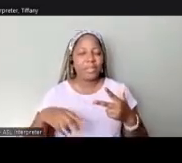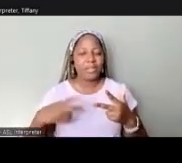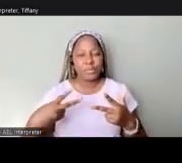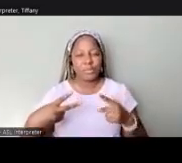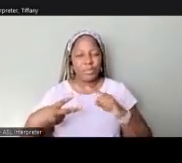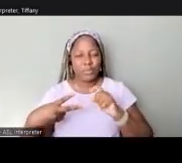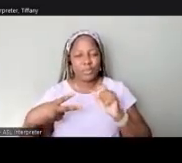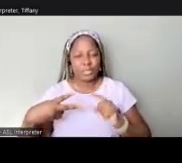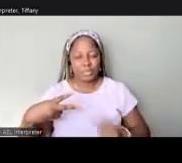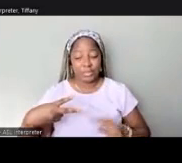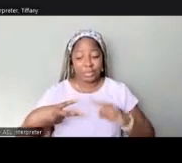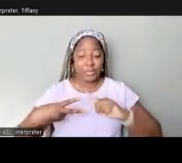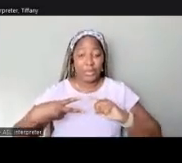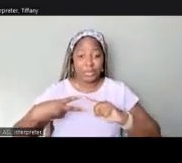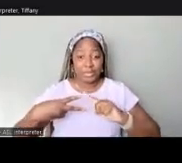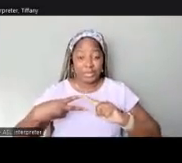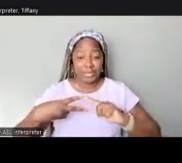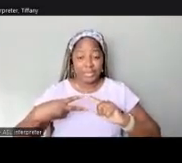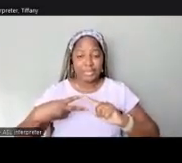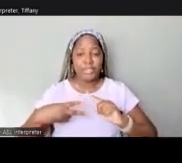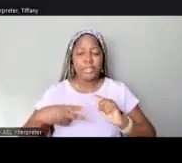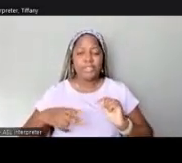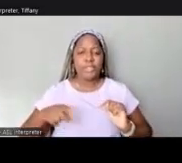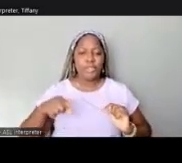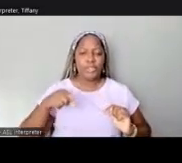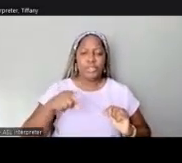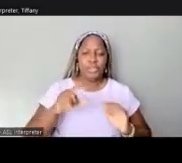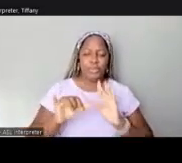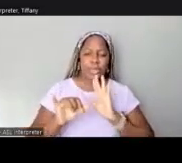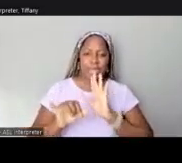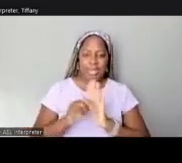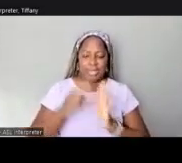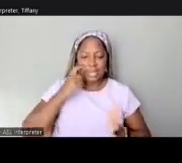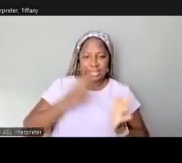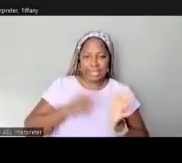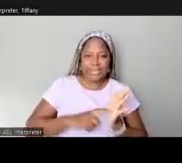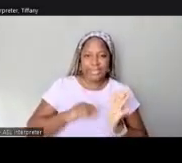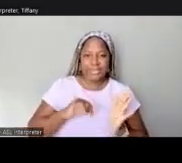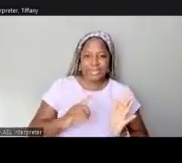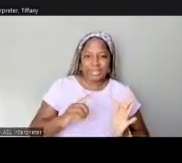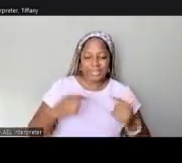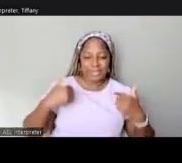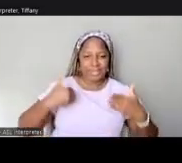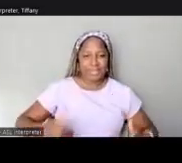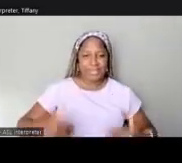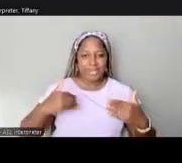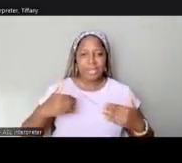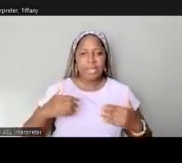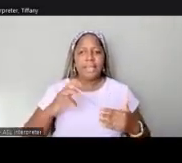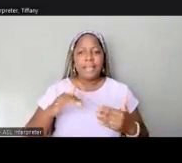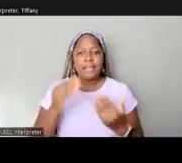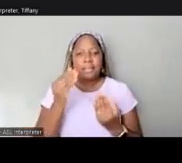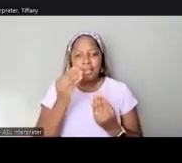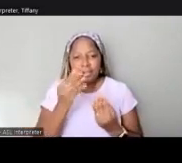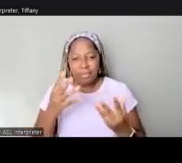is. One is, how do your identities, your multiple and overlapping identities, inform and impact your